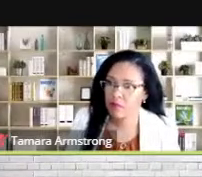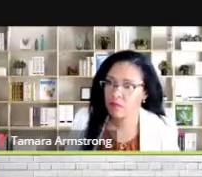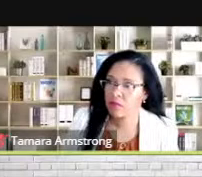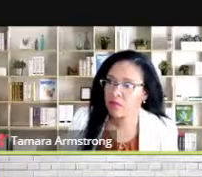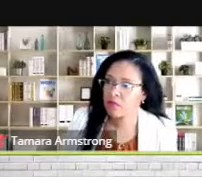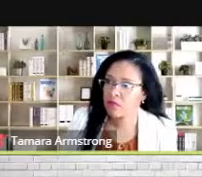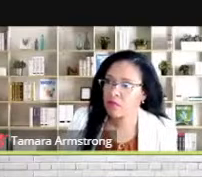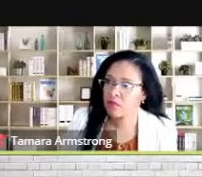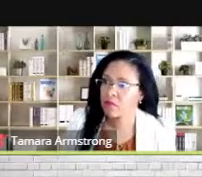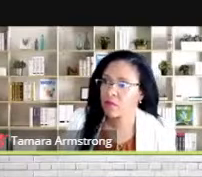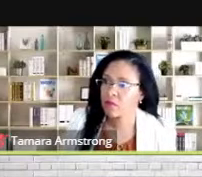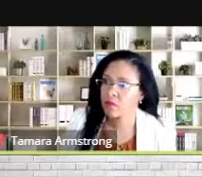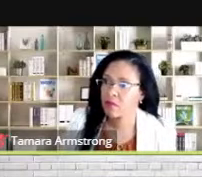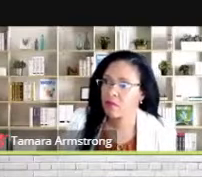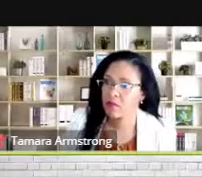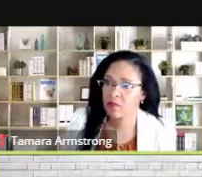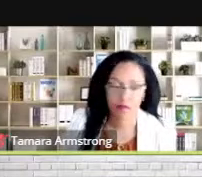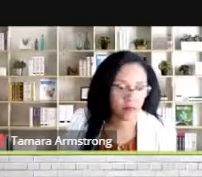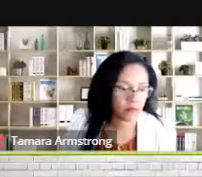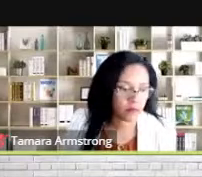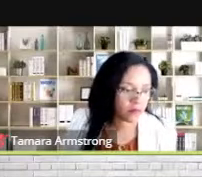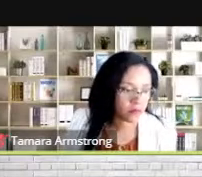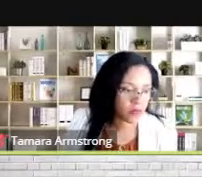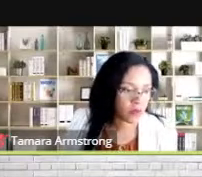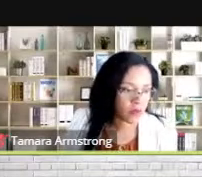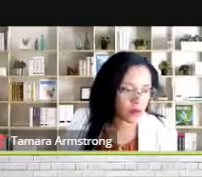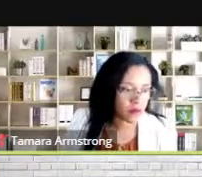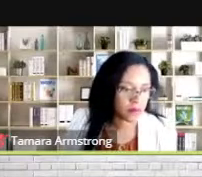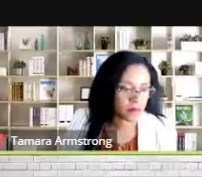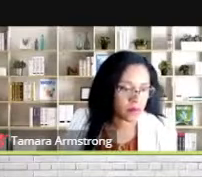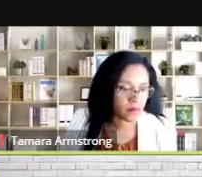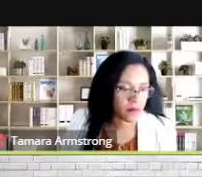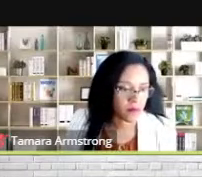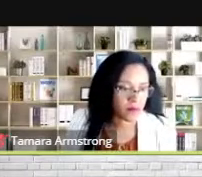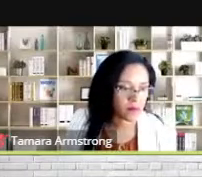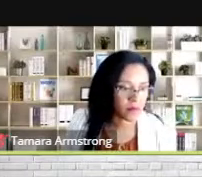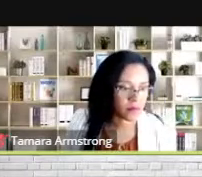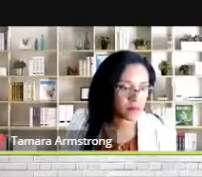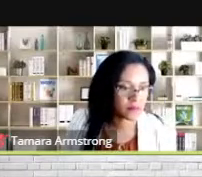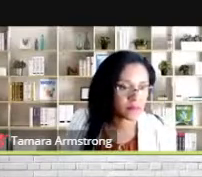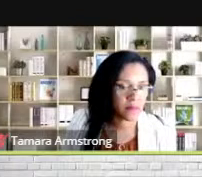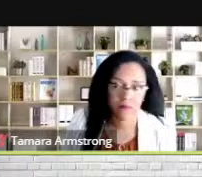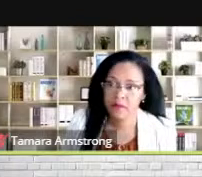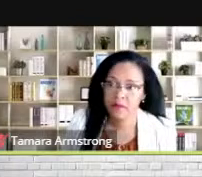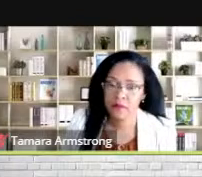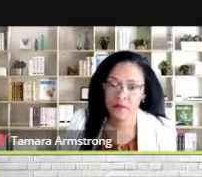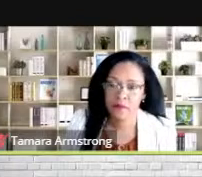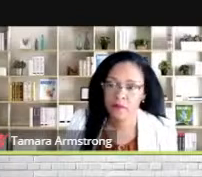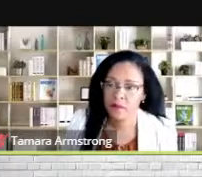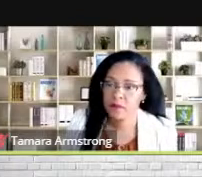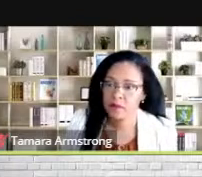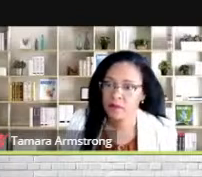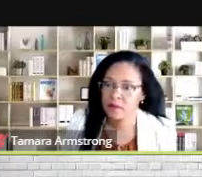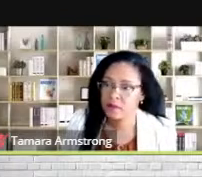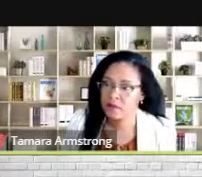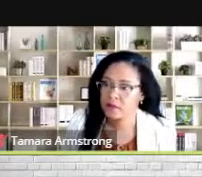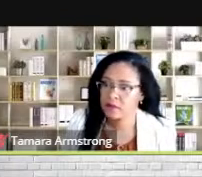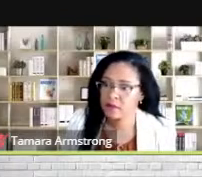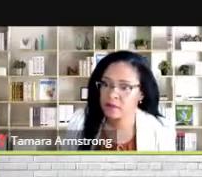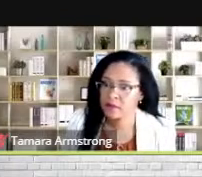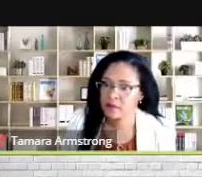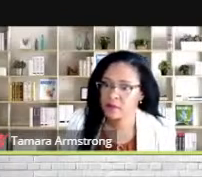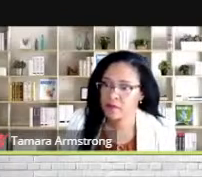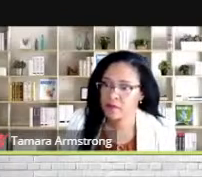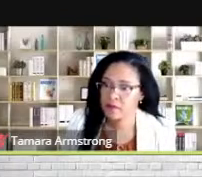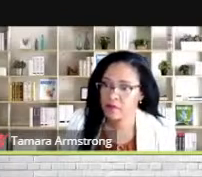And I forward that to Chancellor King in the hopes that something similar would be adopted for Los Rios. In addition, Sac